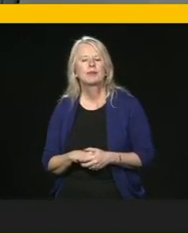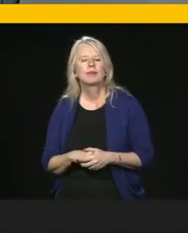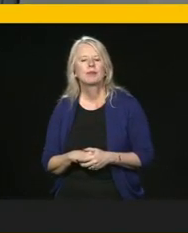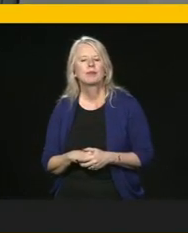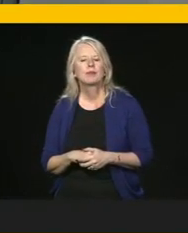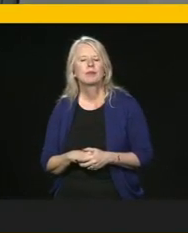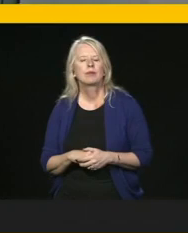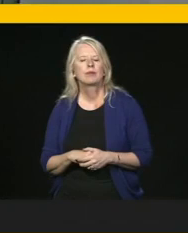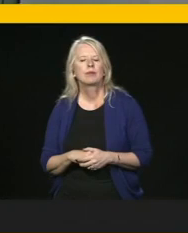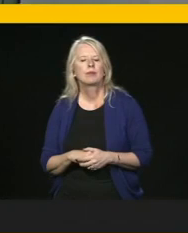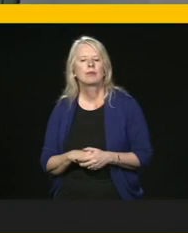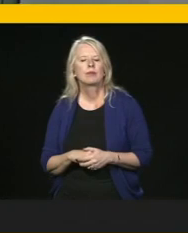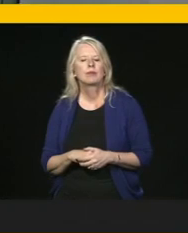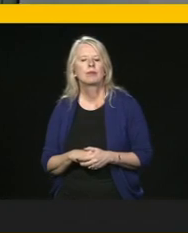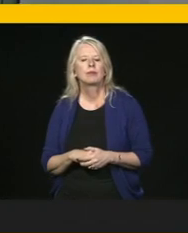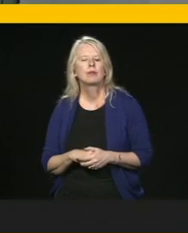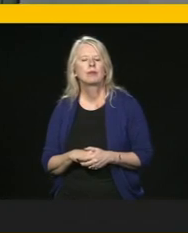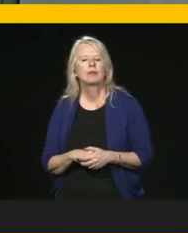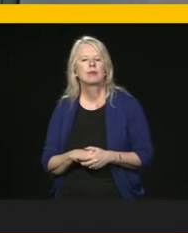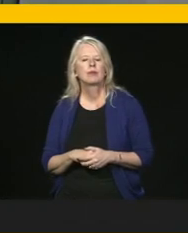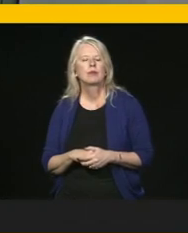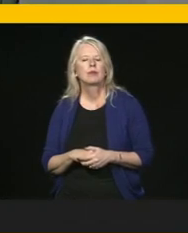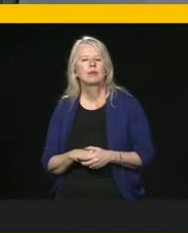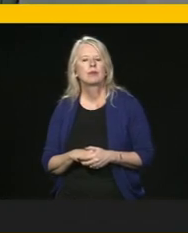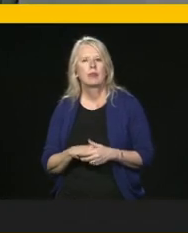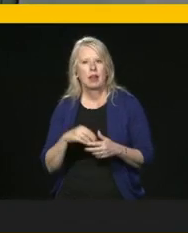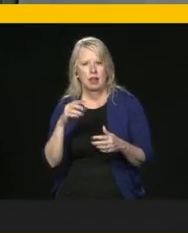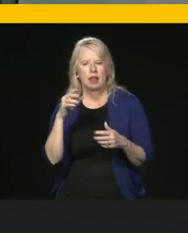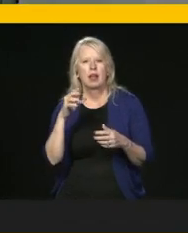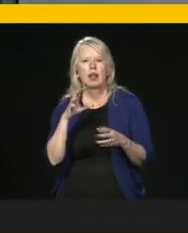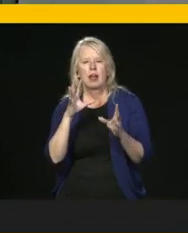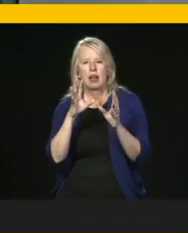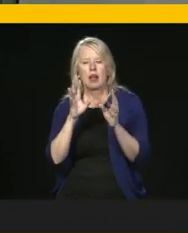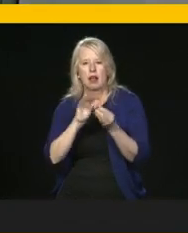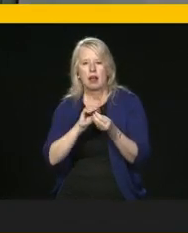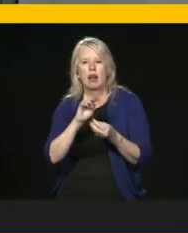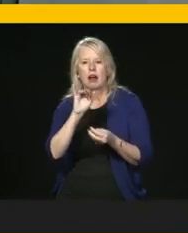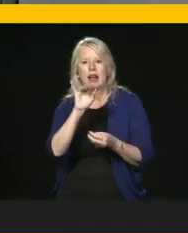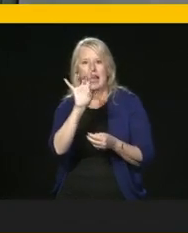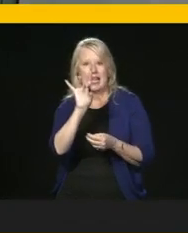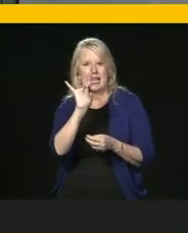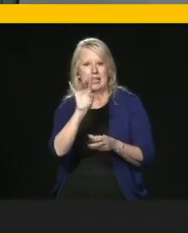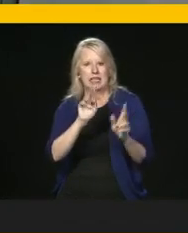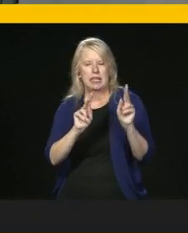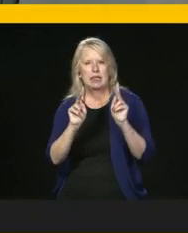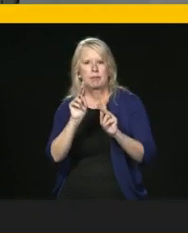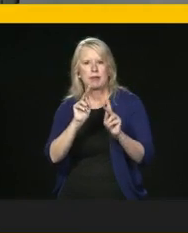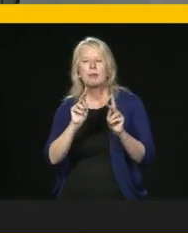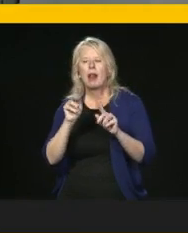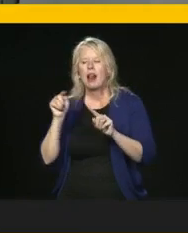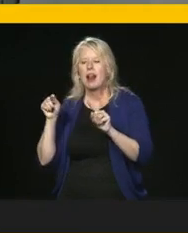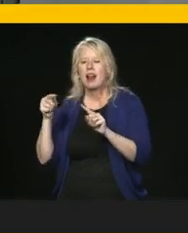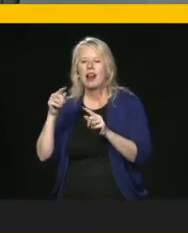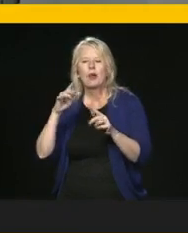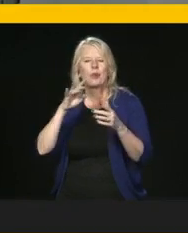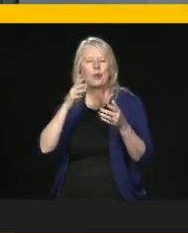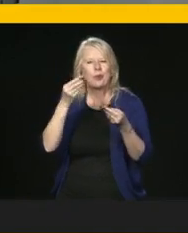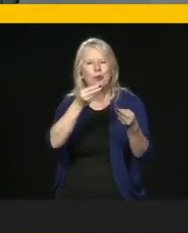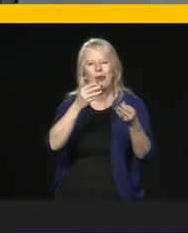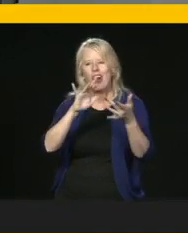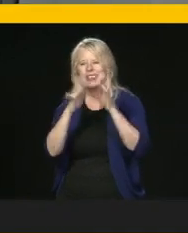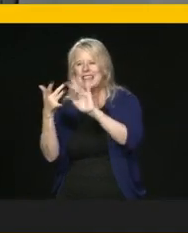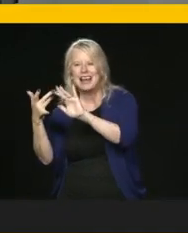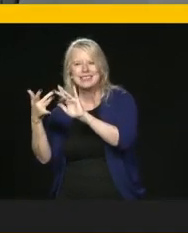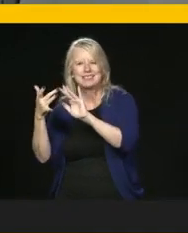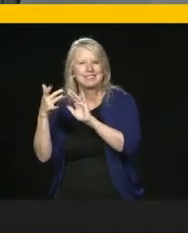There are also 8 people who have been in close contact with